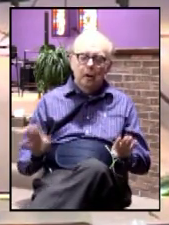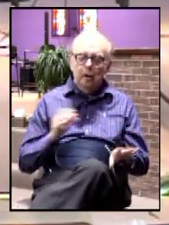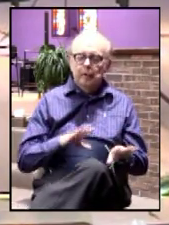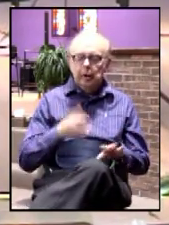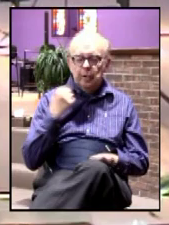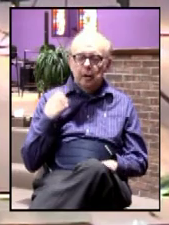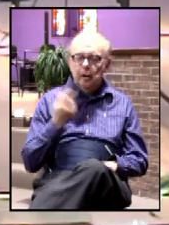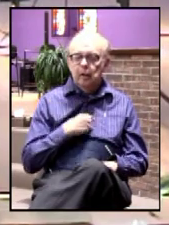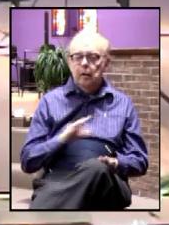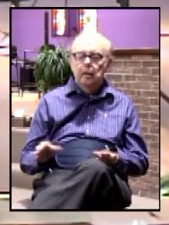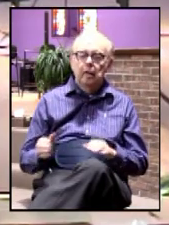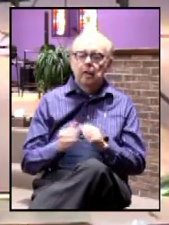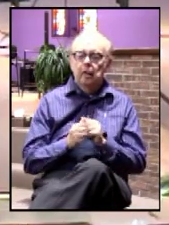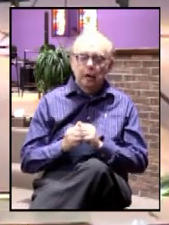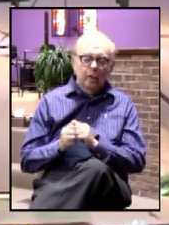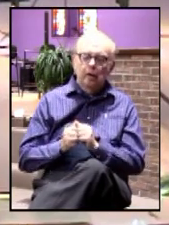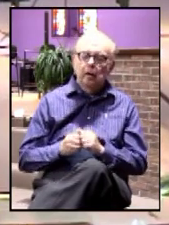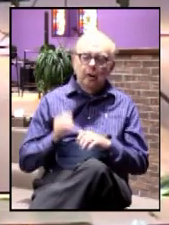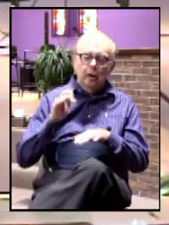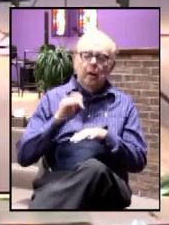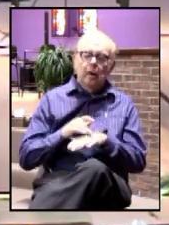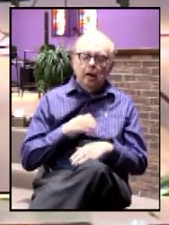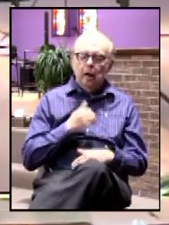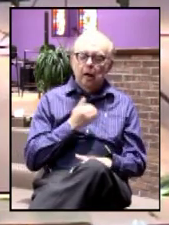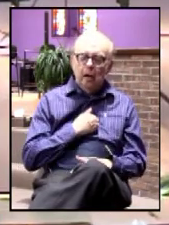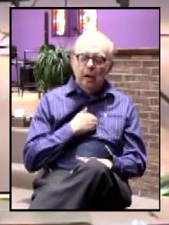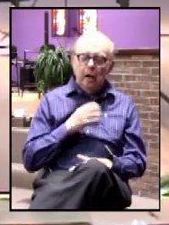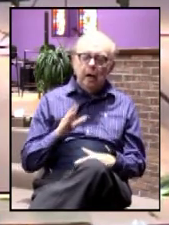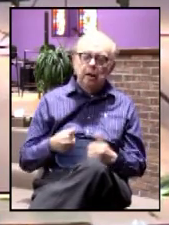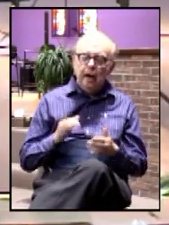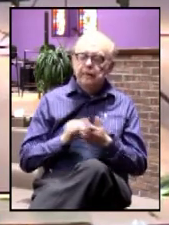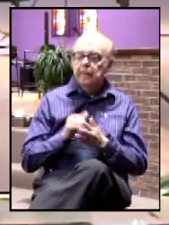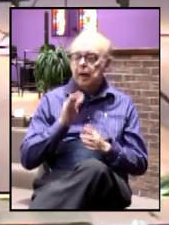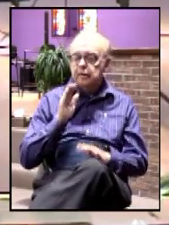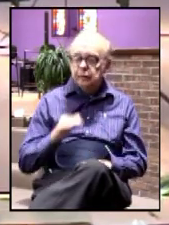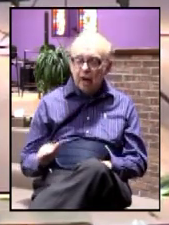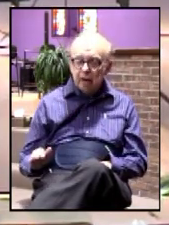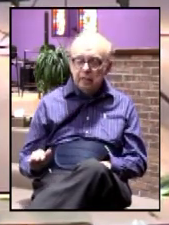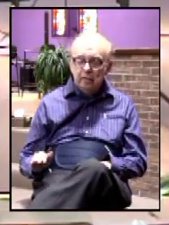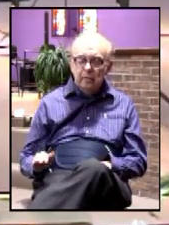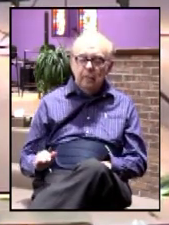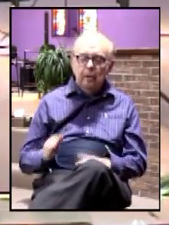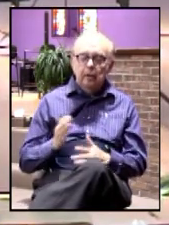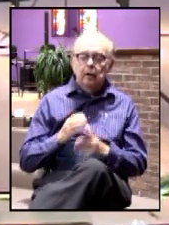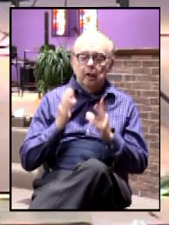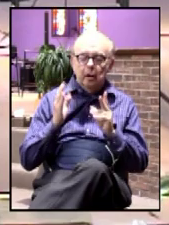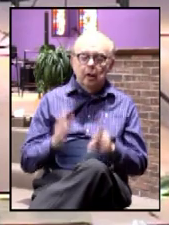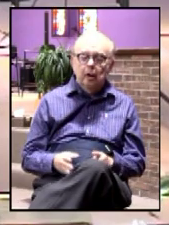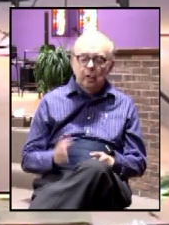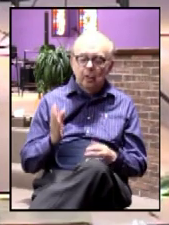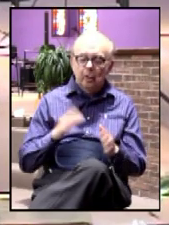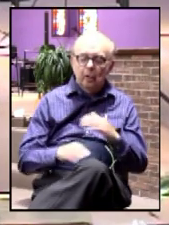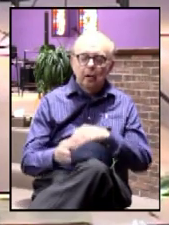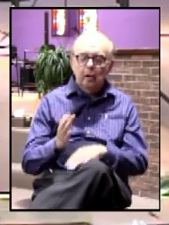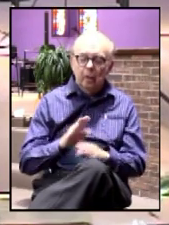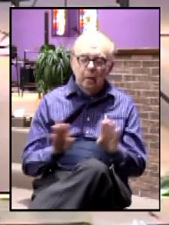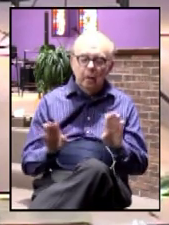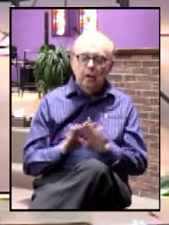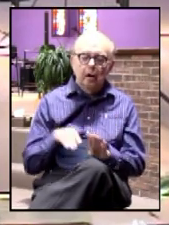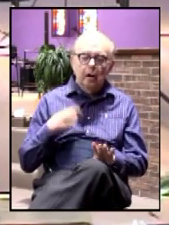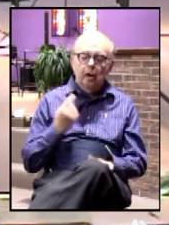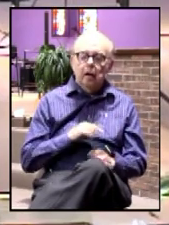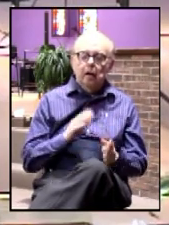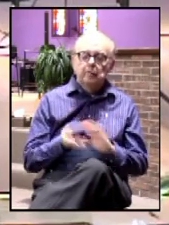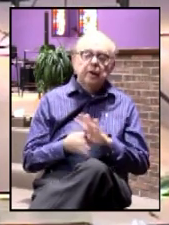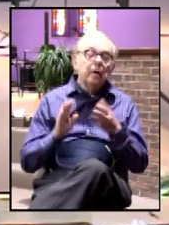do the best we can together to reach the soul and the life of that child. If somebody else walks through this door,